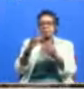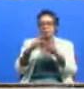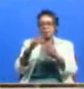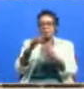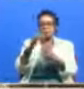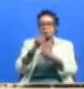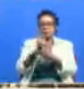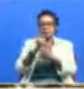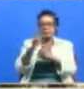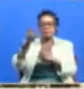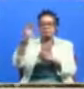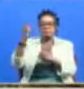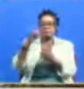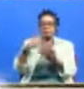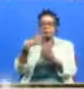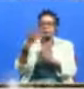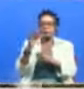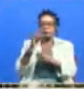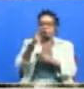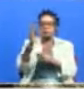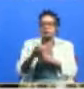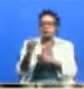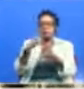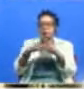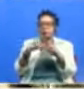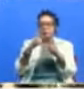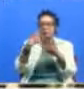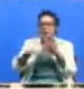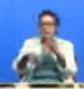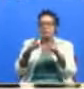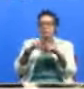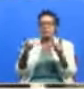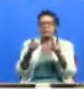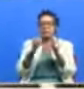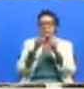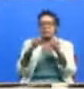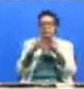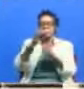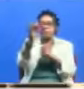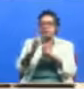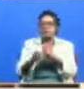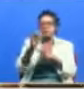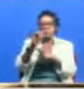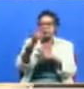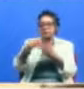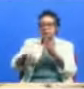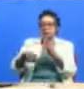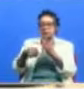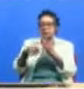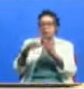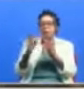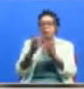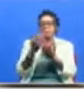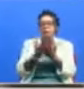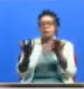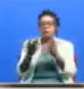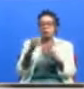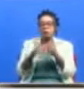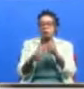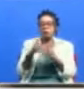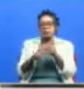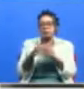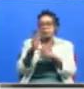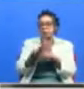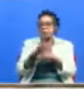Kenya comprises about 40% of the total taxes, but 18% of it goes to tax refunds for products assumed to be